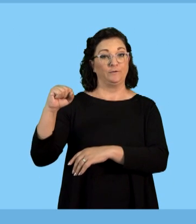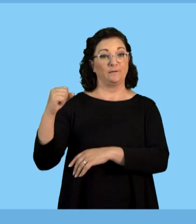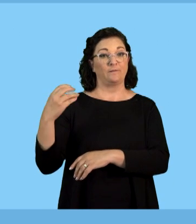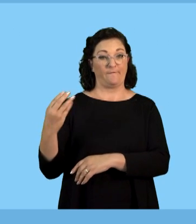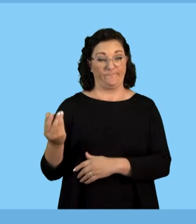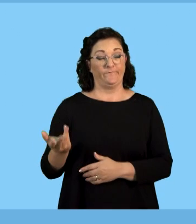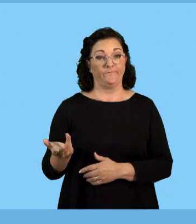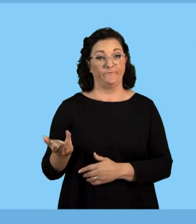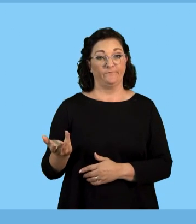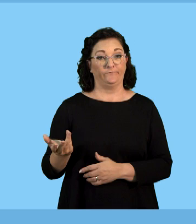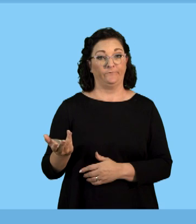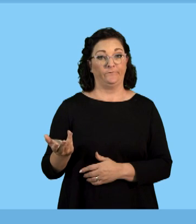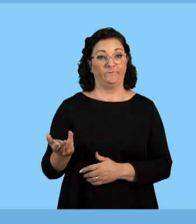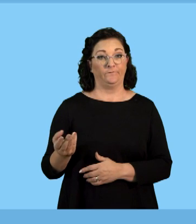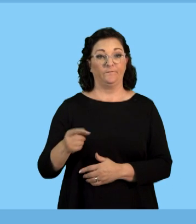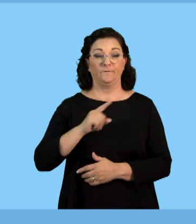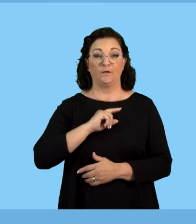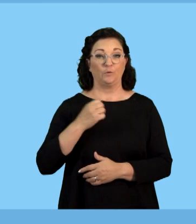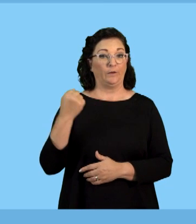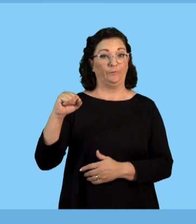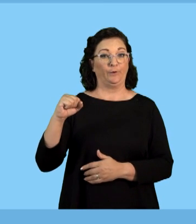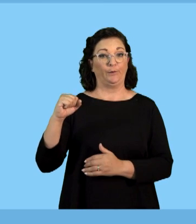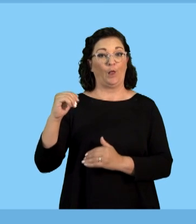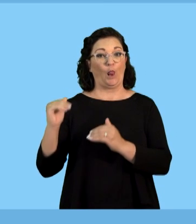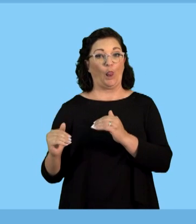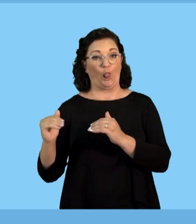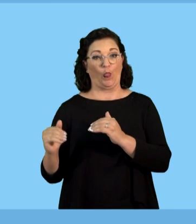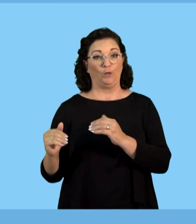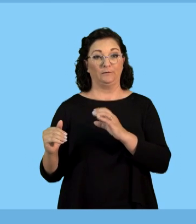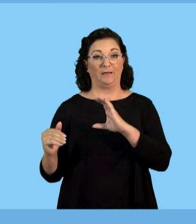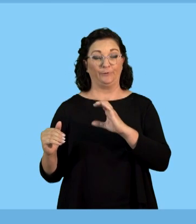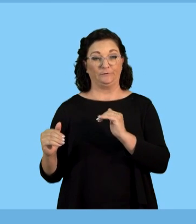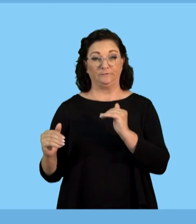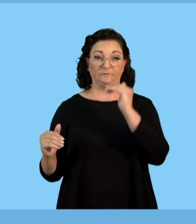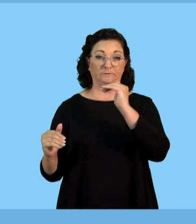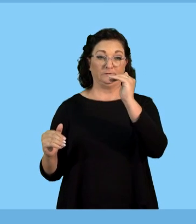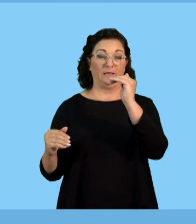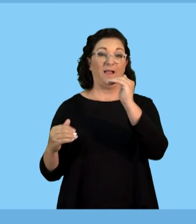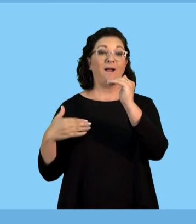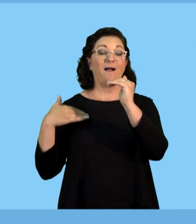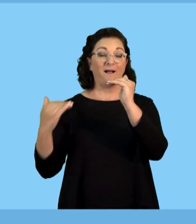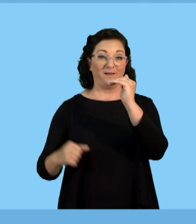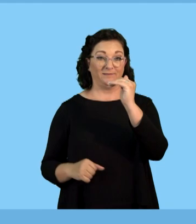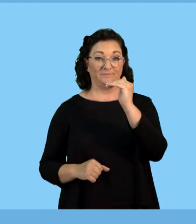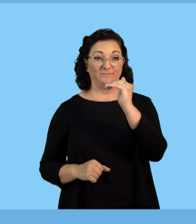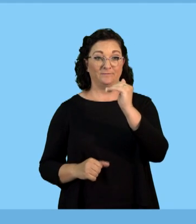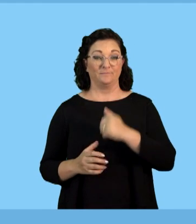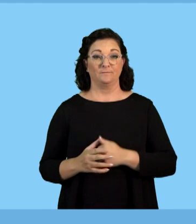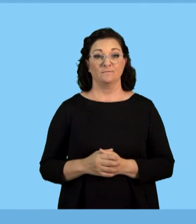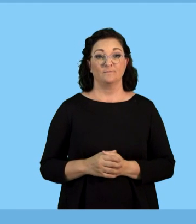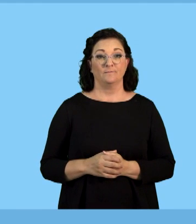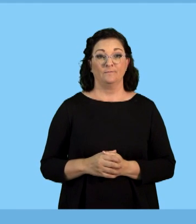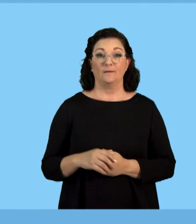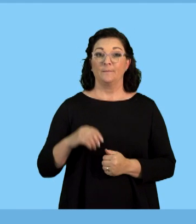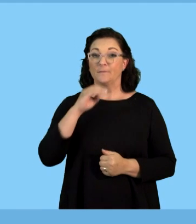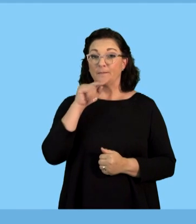more resistors. That would then mean the resistance is very low, and therefore the current strength is very high. And if the current strength is